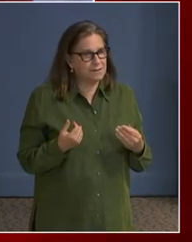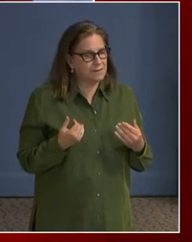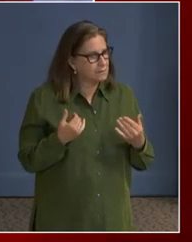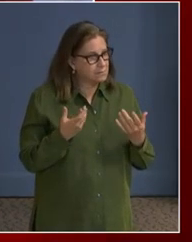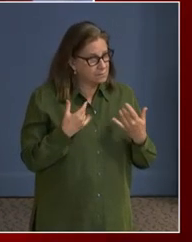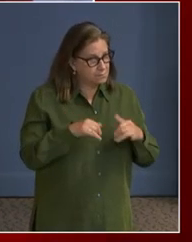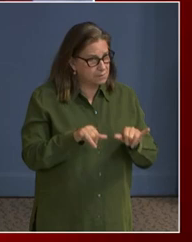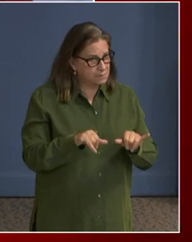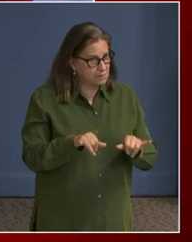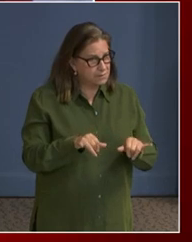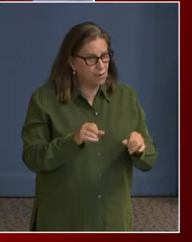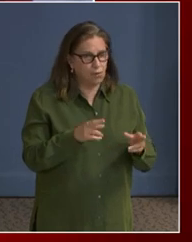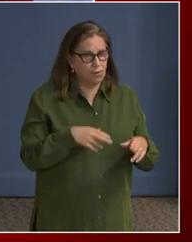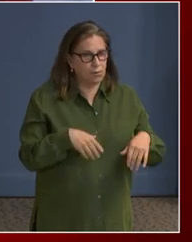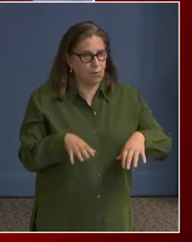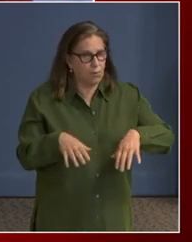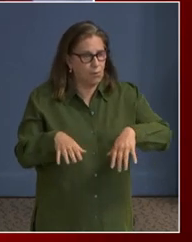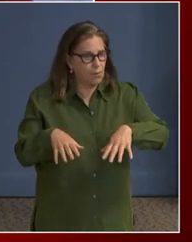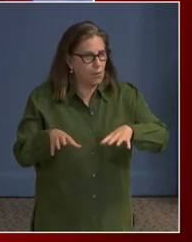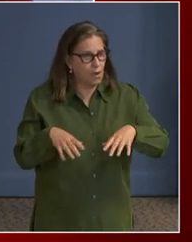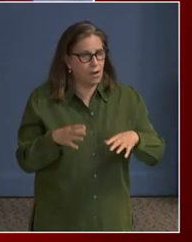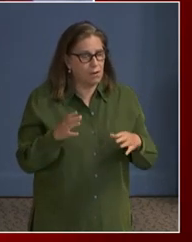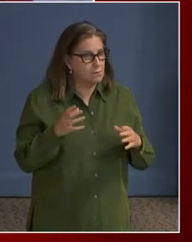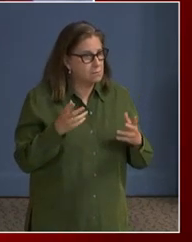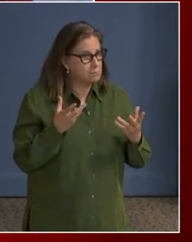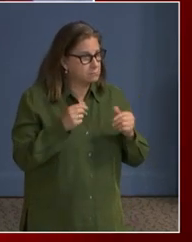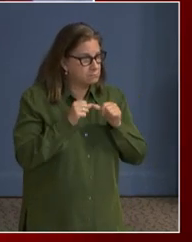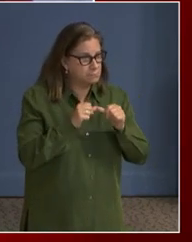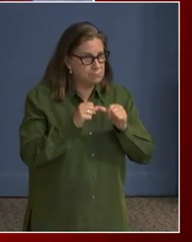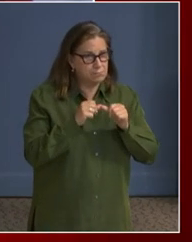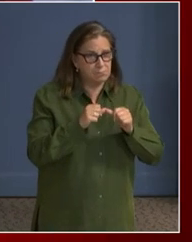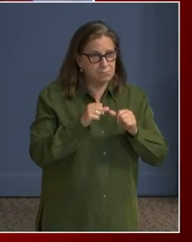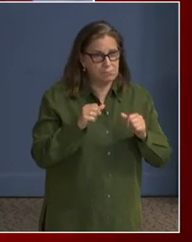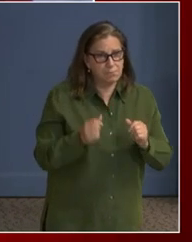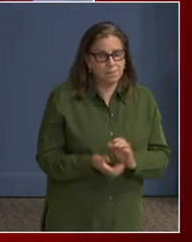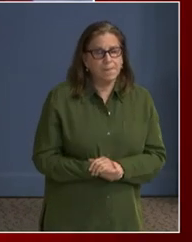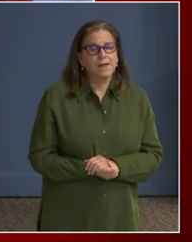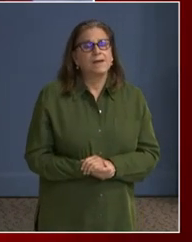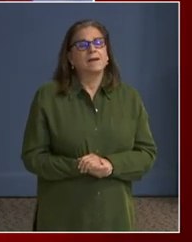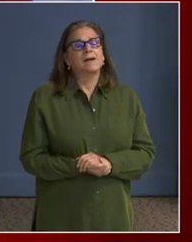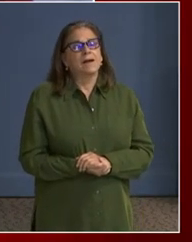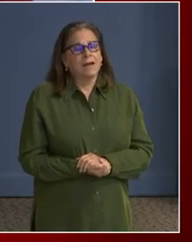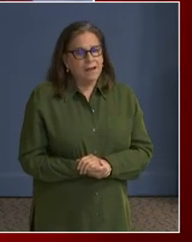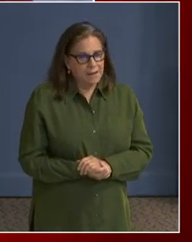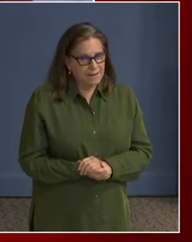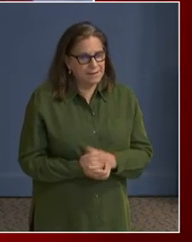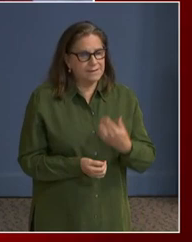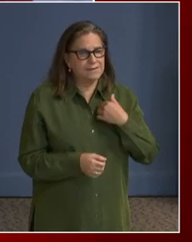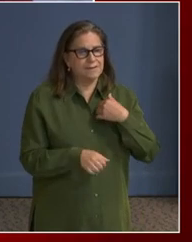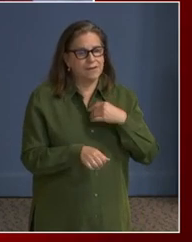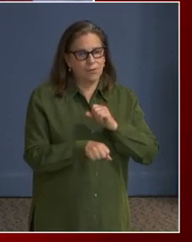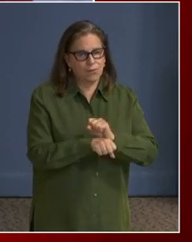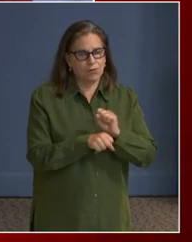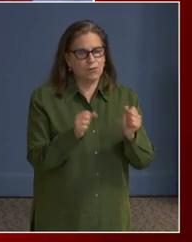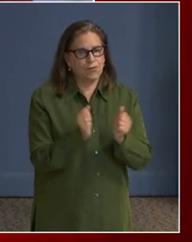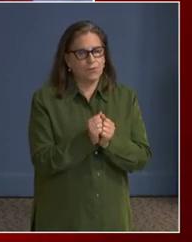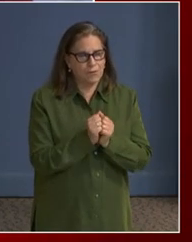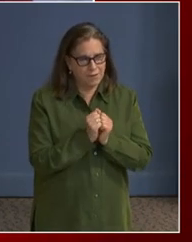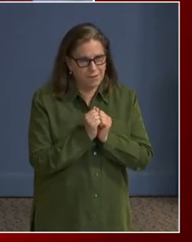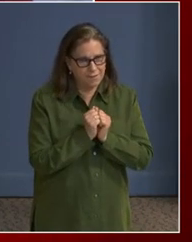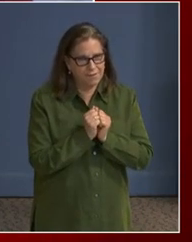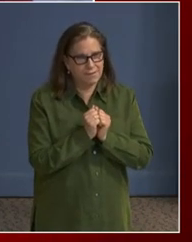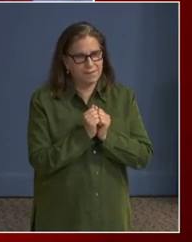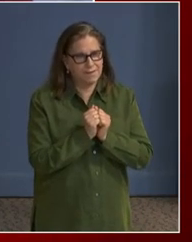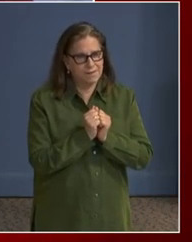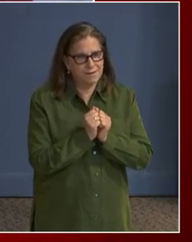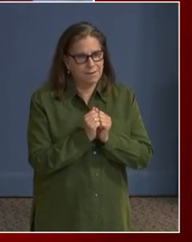mean for them? Are they going to be allowed to come back? What's going to happen there? Well, we have worked with the bids